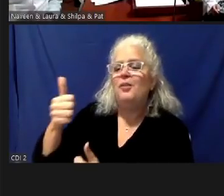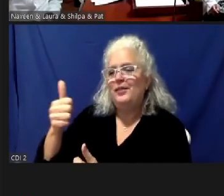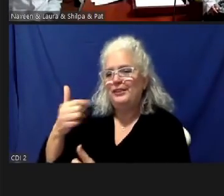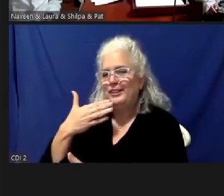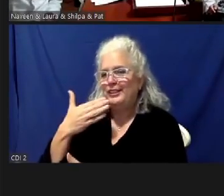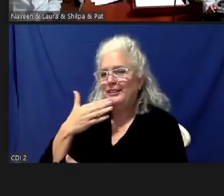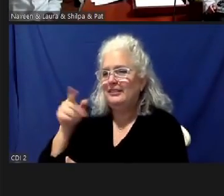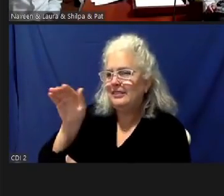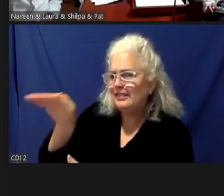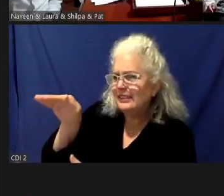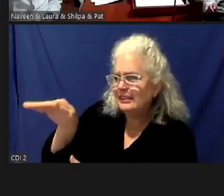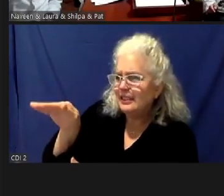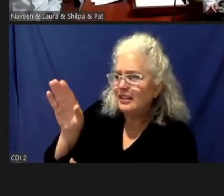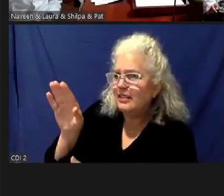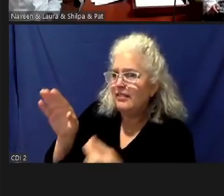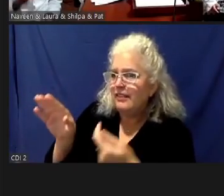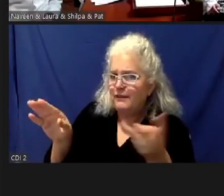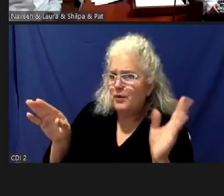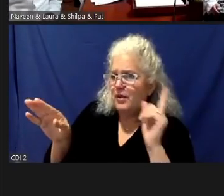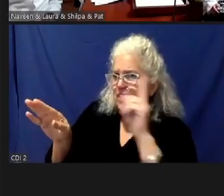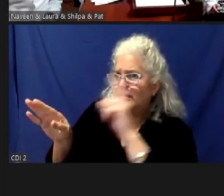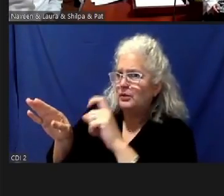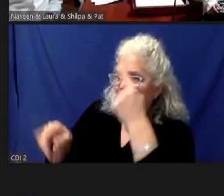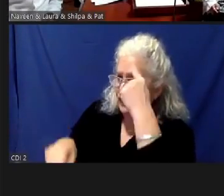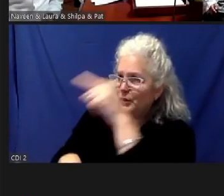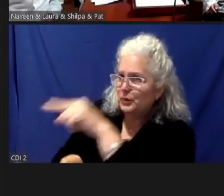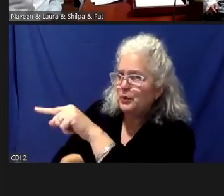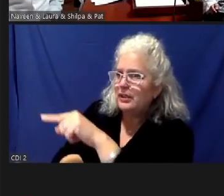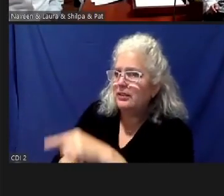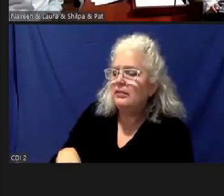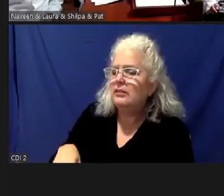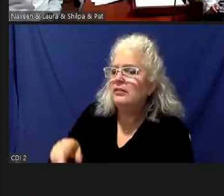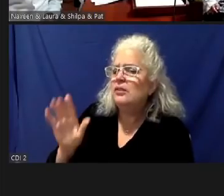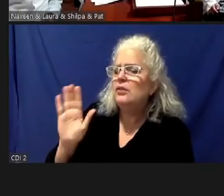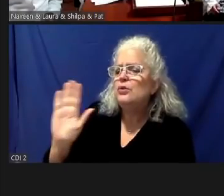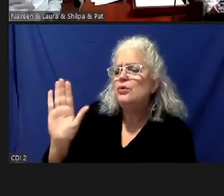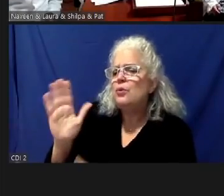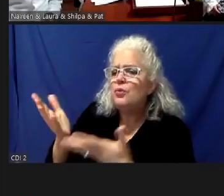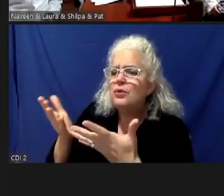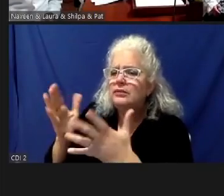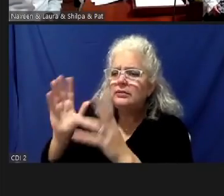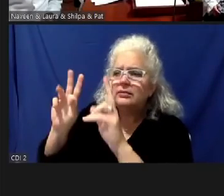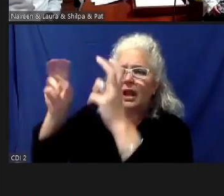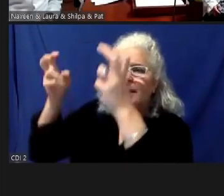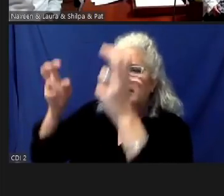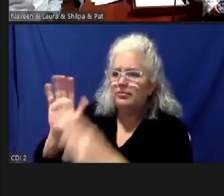questions about the piece that you brought up. And